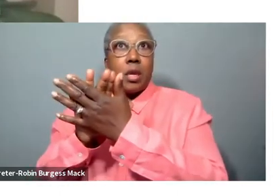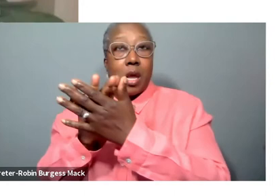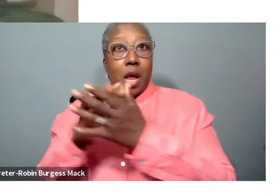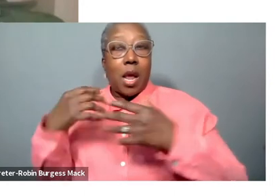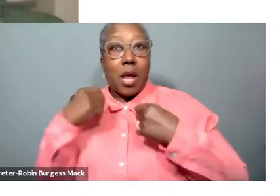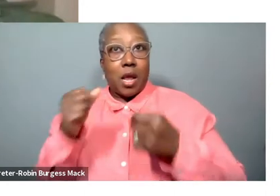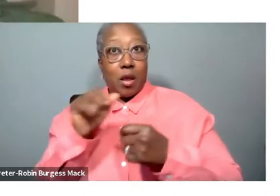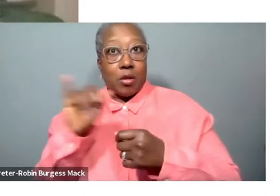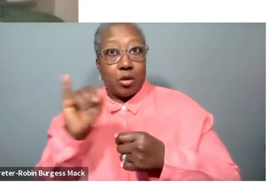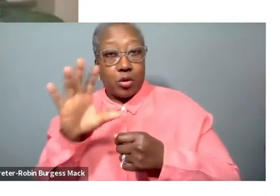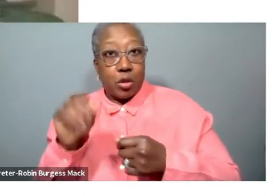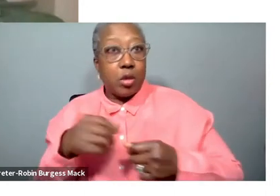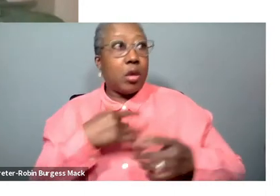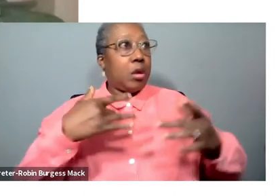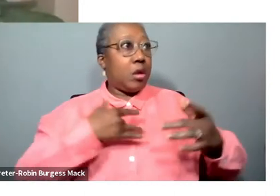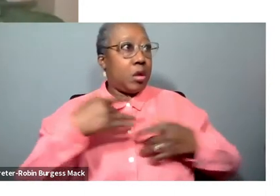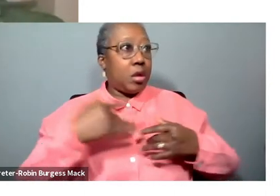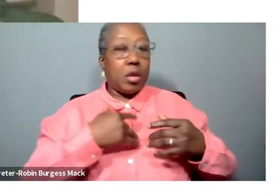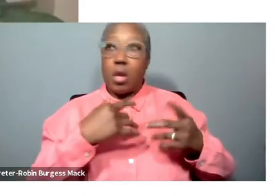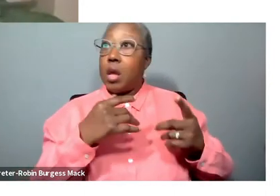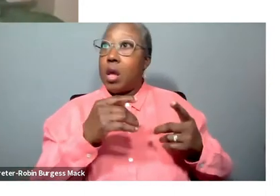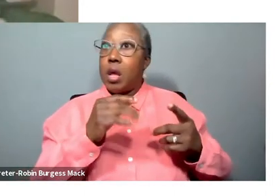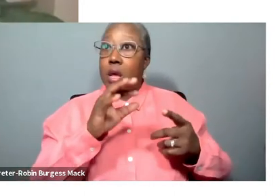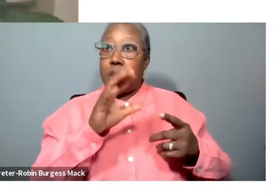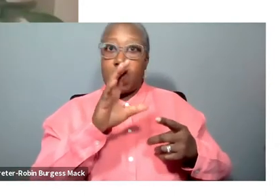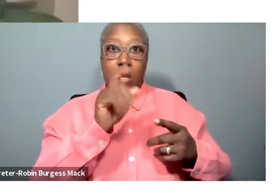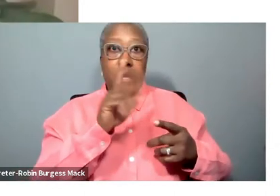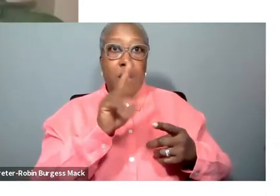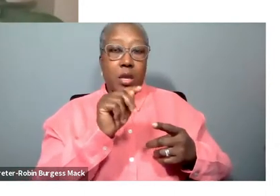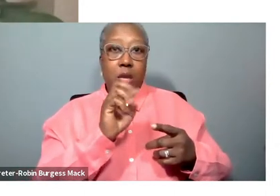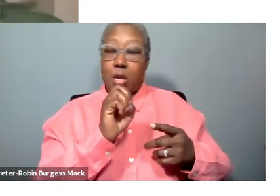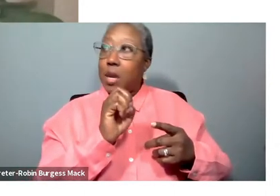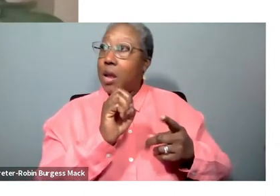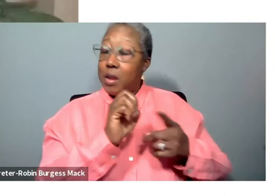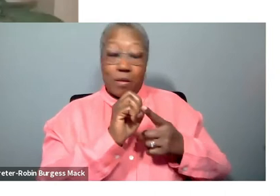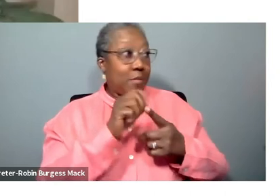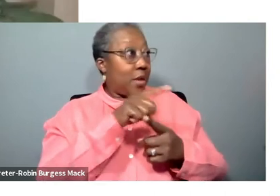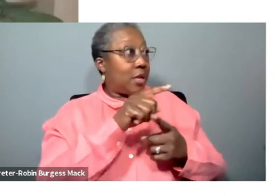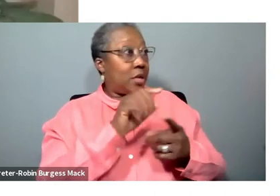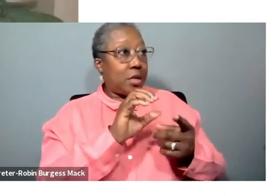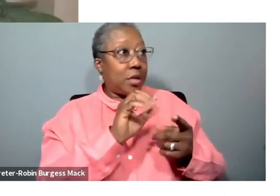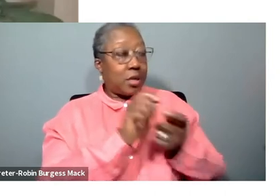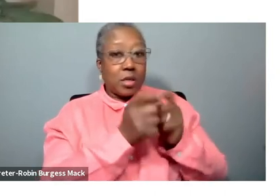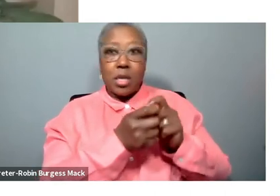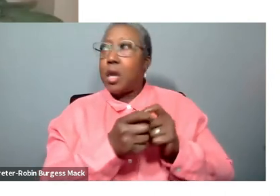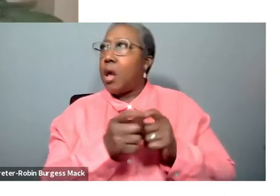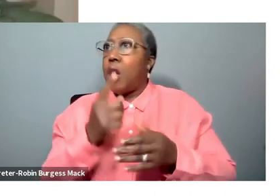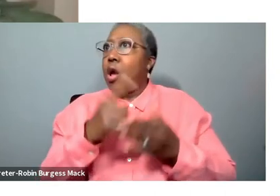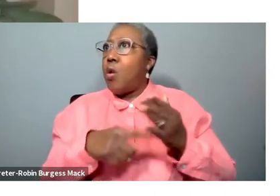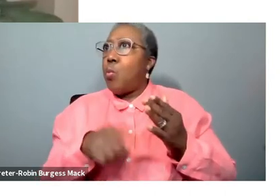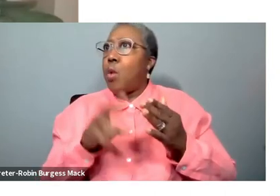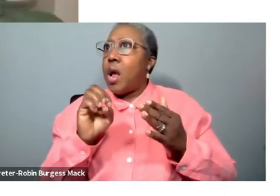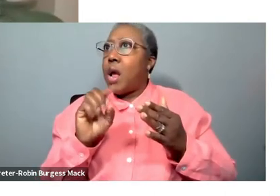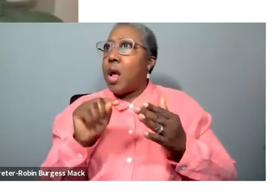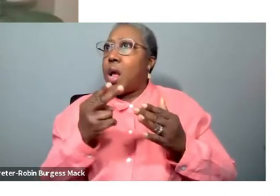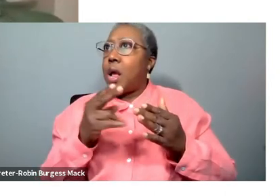company. Perhaps they're worried about climate change. And what kind of ethics do we cultivate in response?